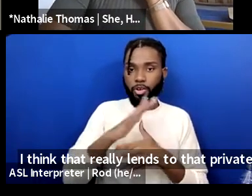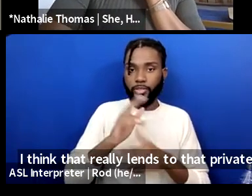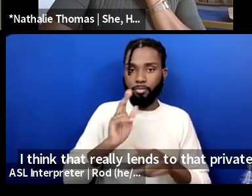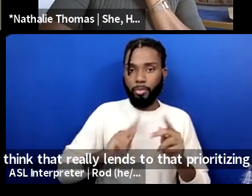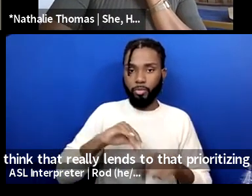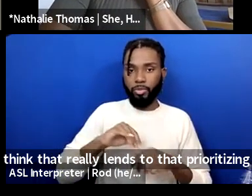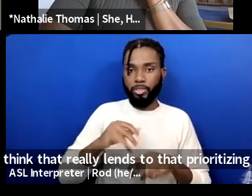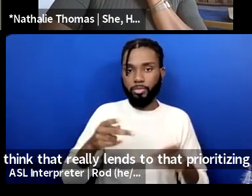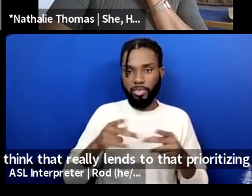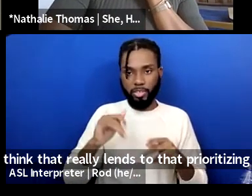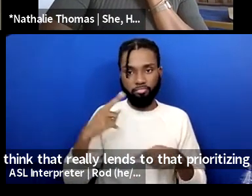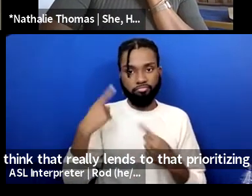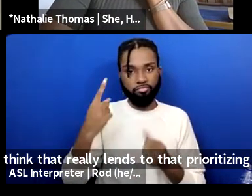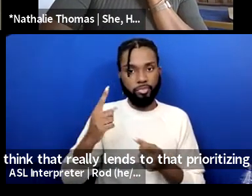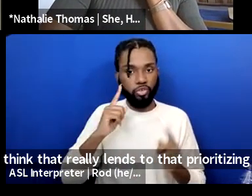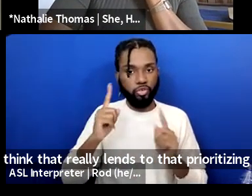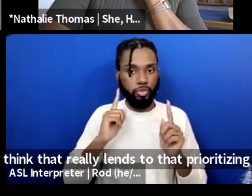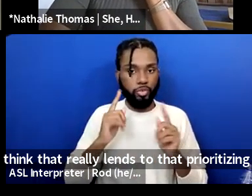lot.